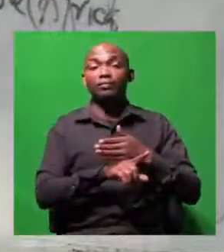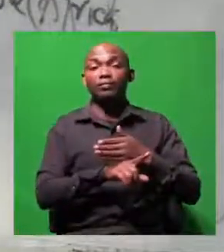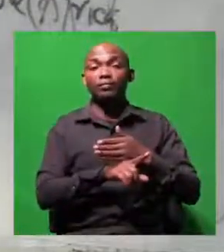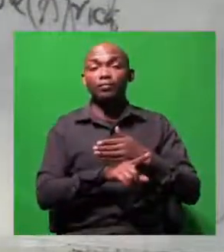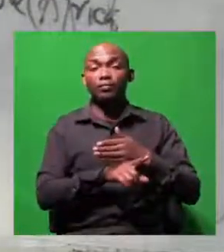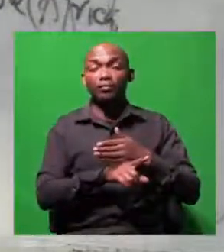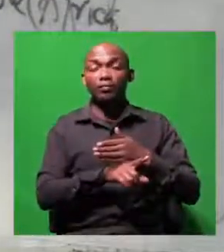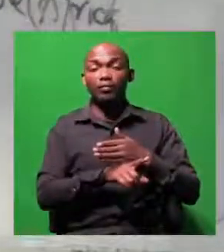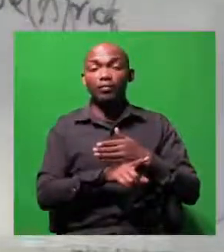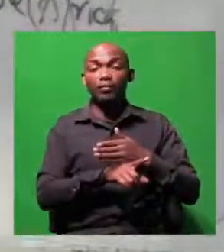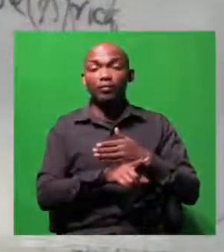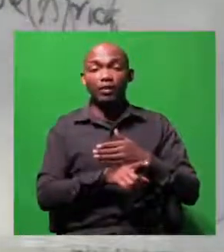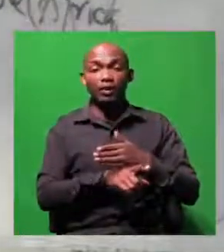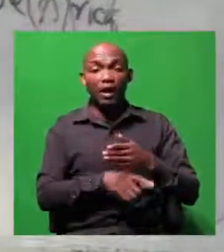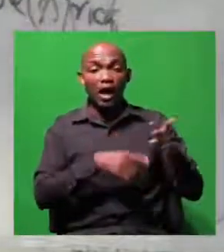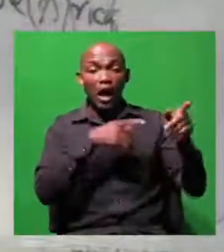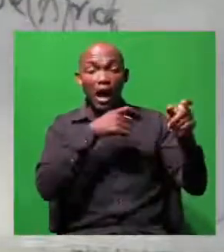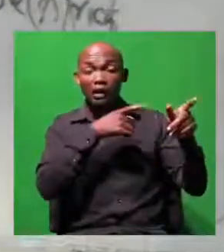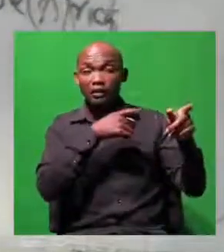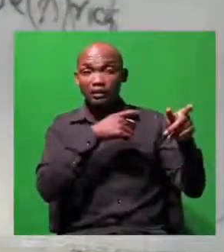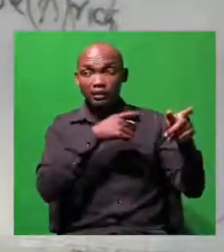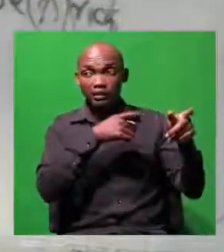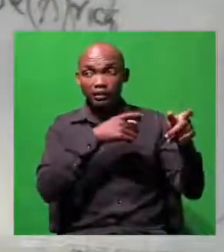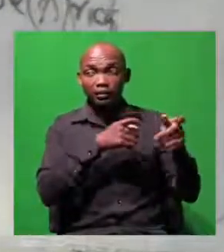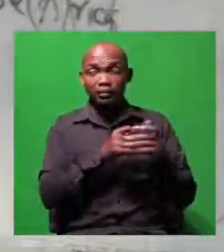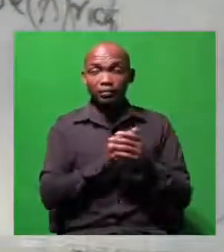engaged in